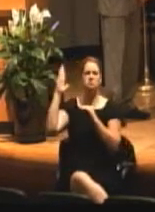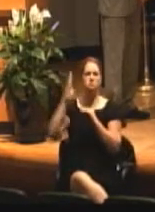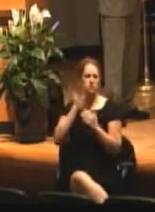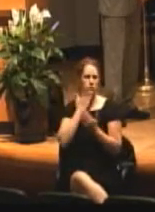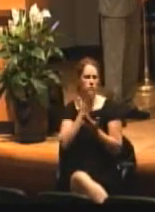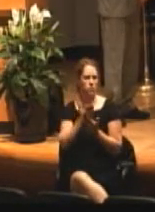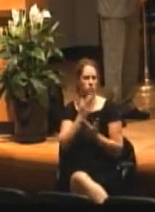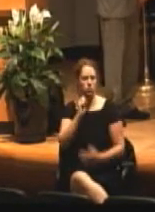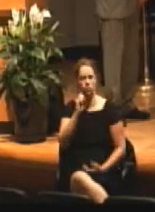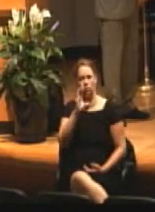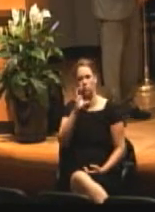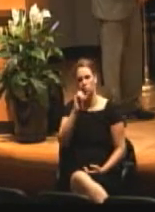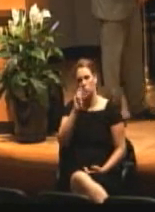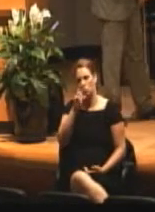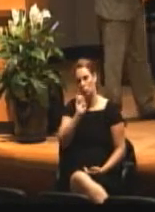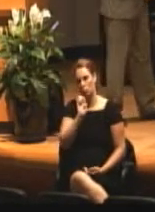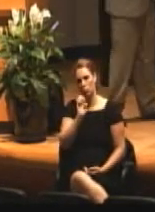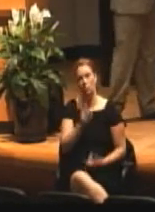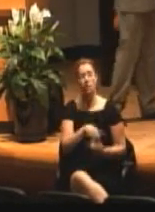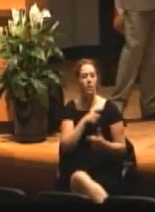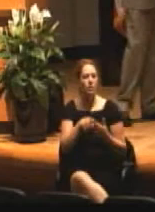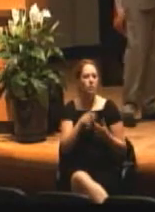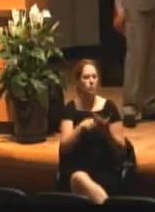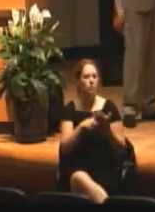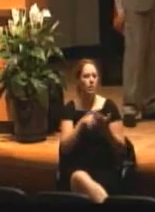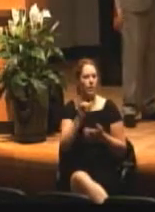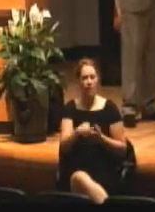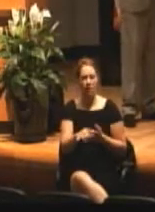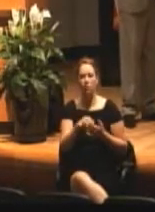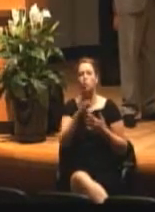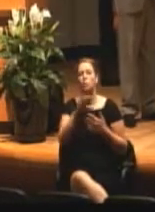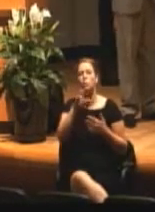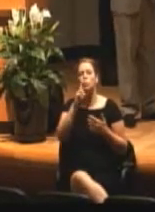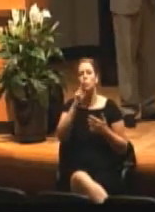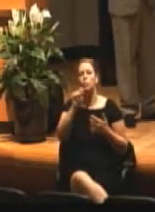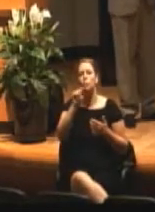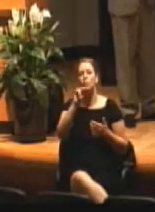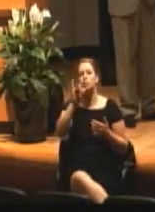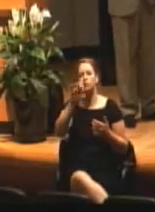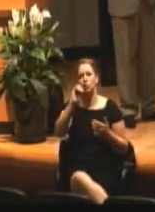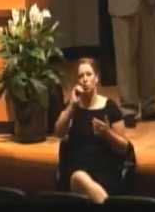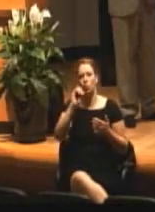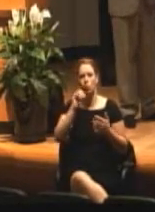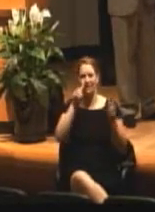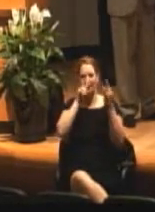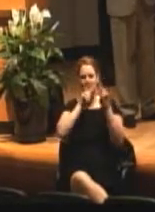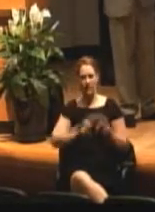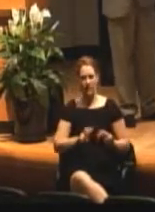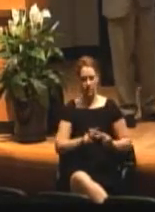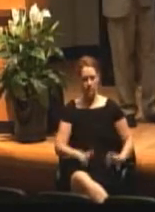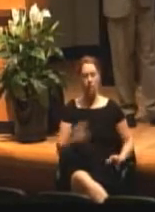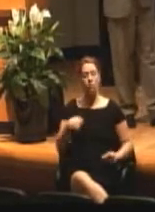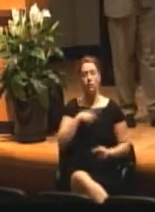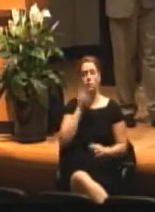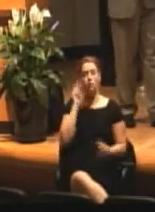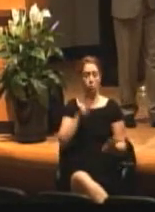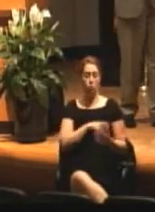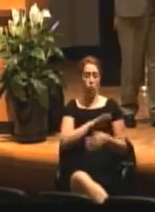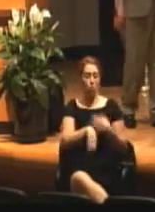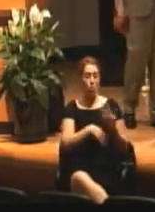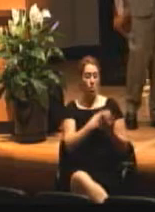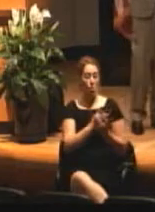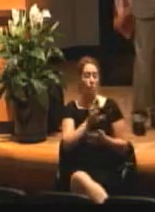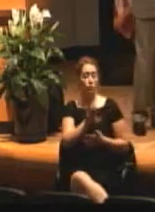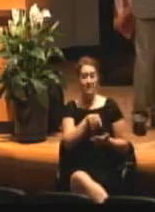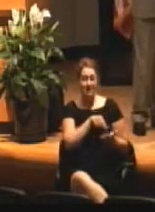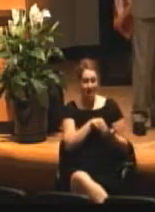And then we're going to also talk about a quick debt ratio analysis. As the bank and as the underwriters go, we're going to take all of your outstanding debts or the monthly payments